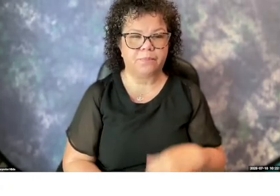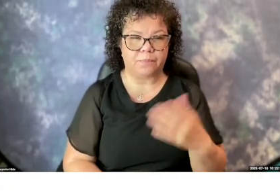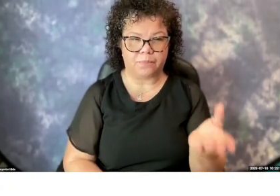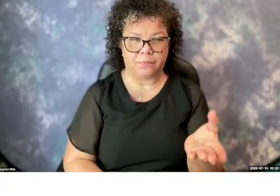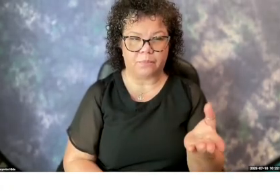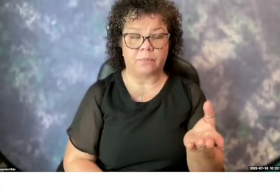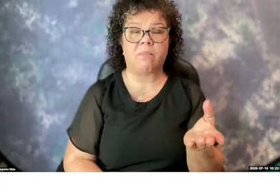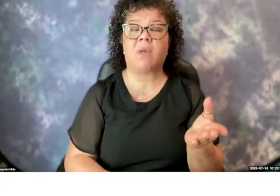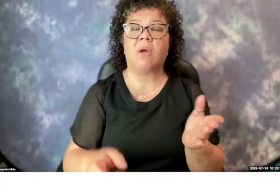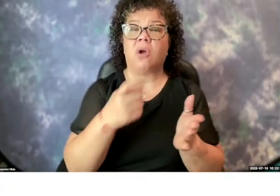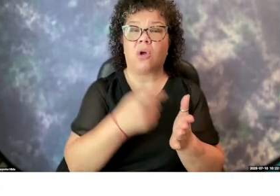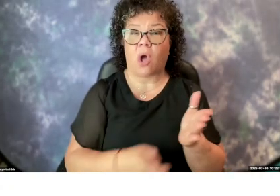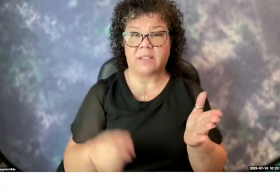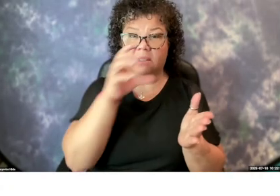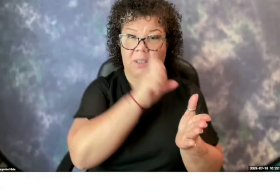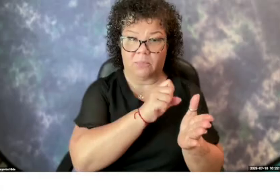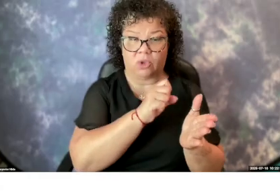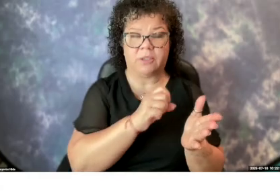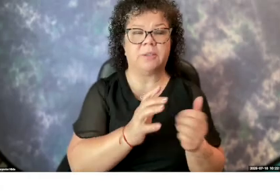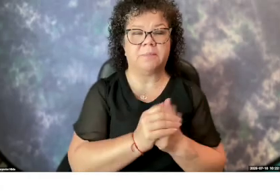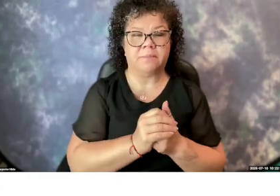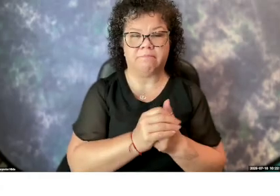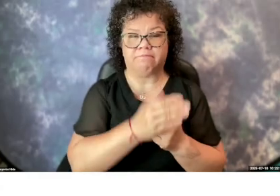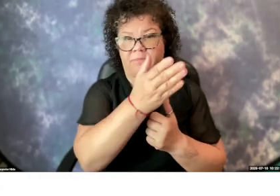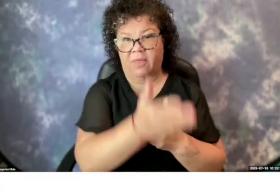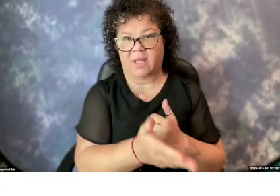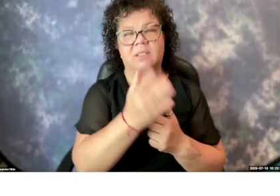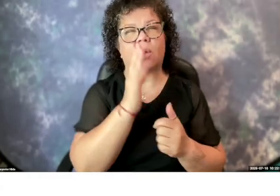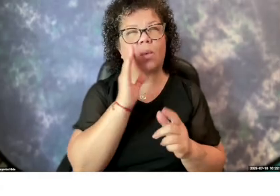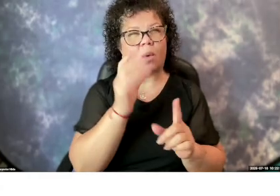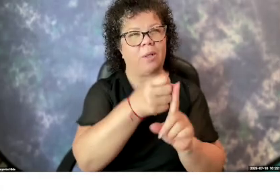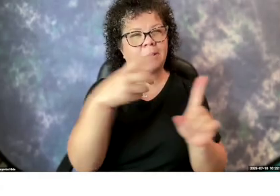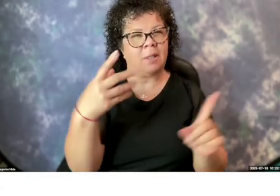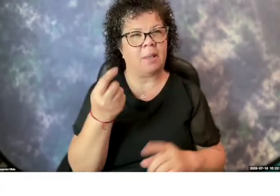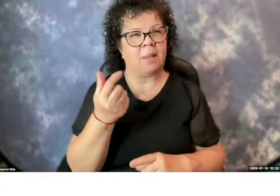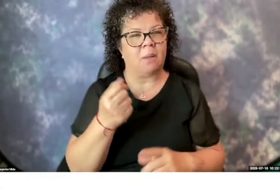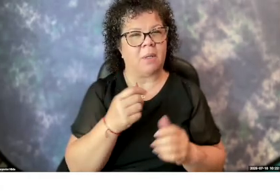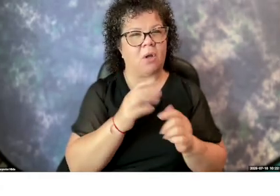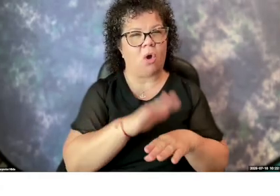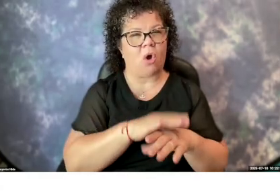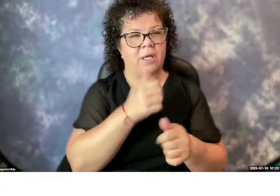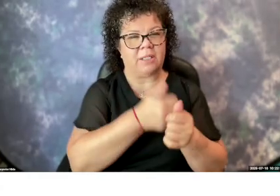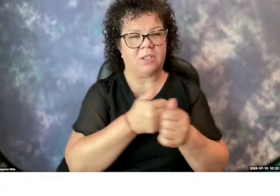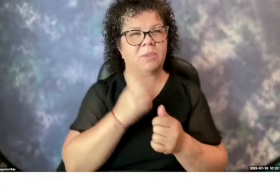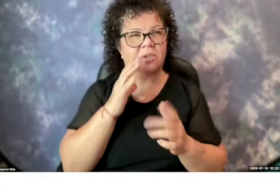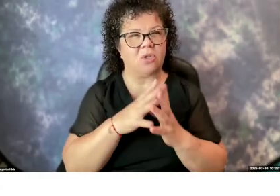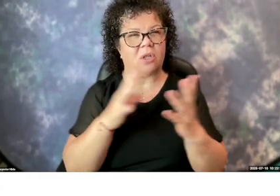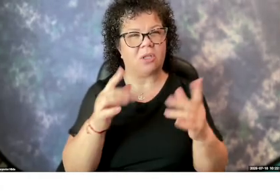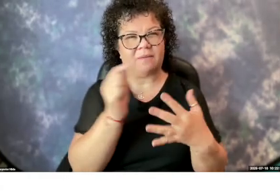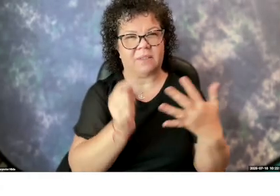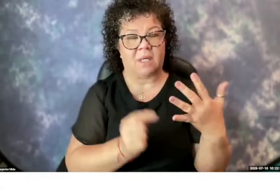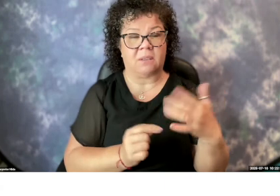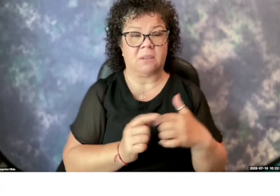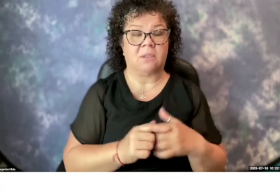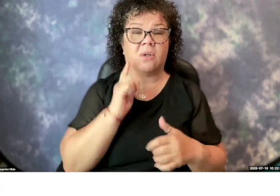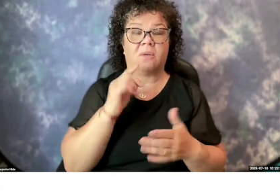Our cost assumptions are these. We're going to spend a little bit of time on the slide so we can talk about some of the details here. For new vehicles,